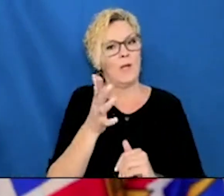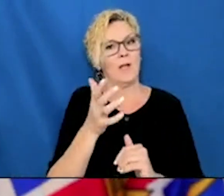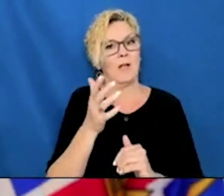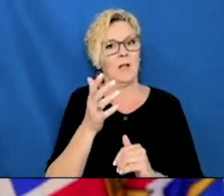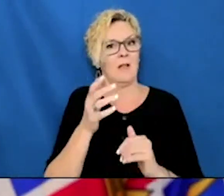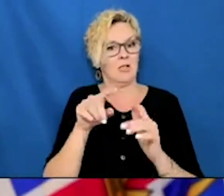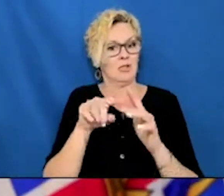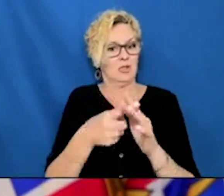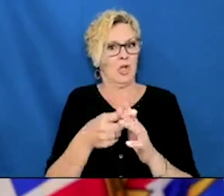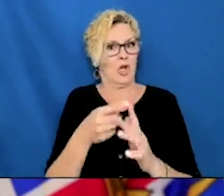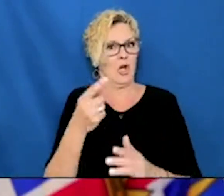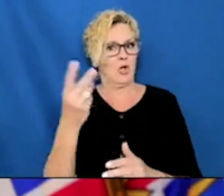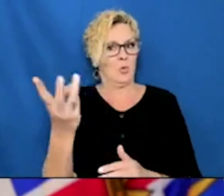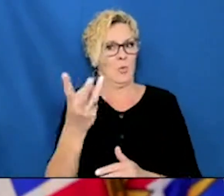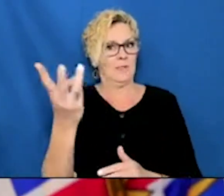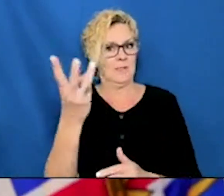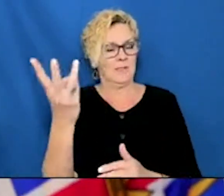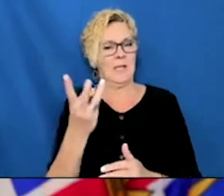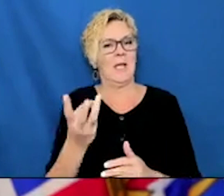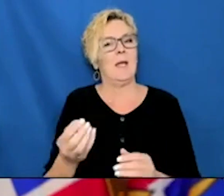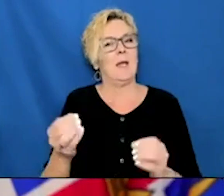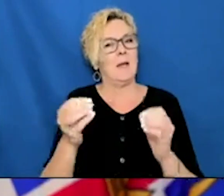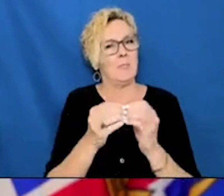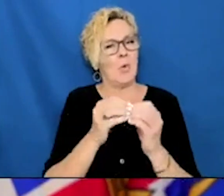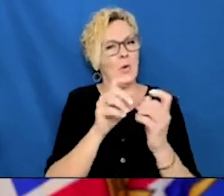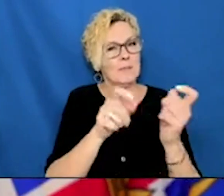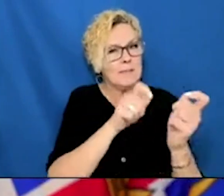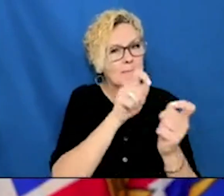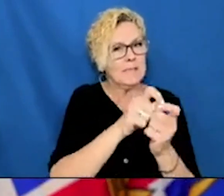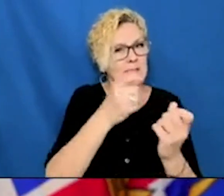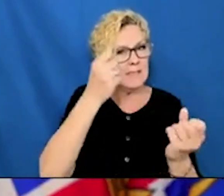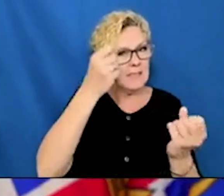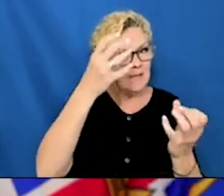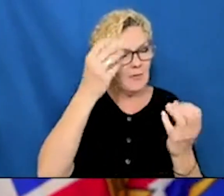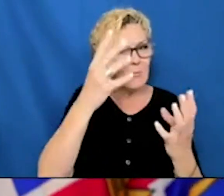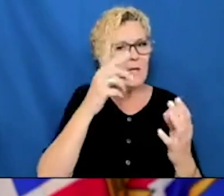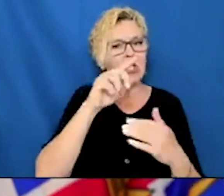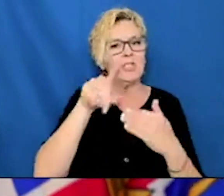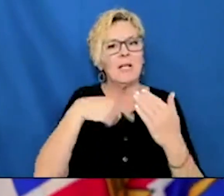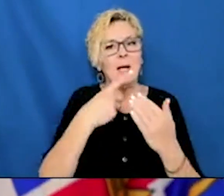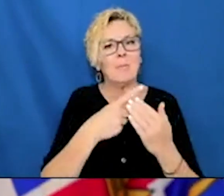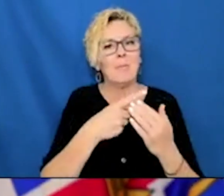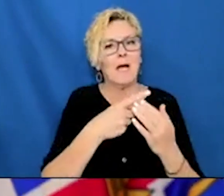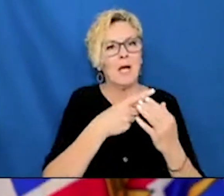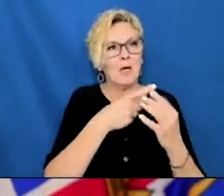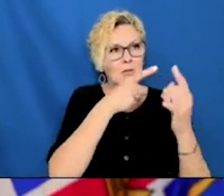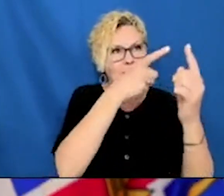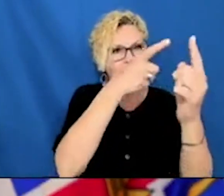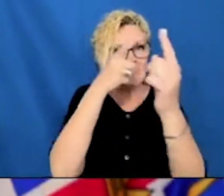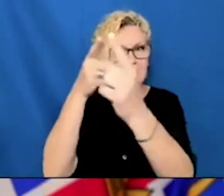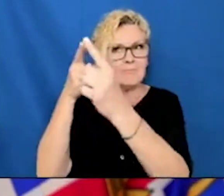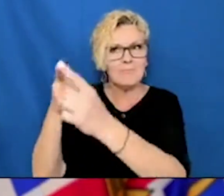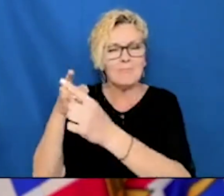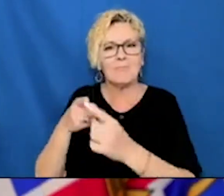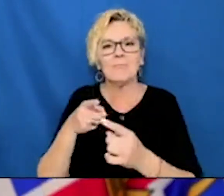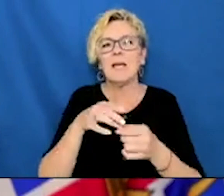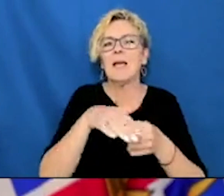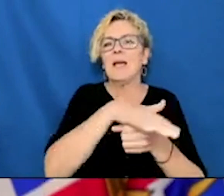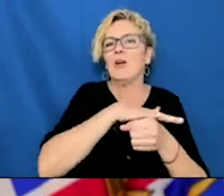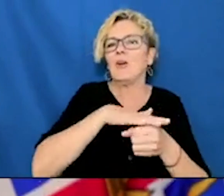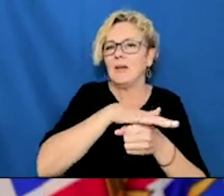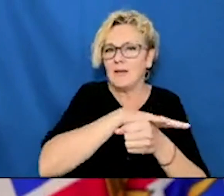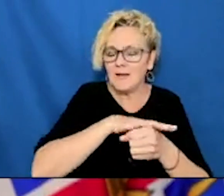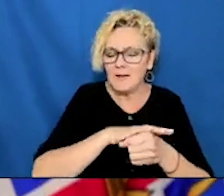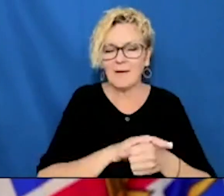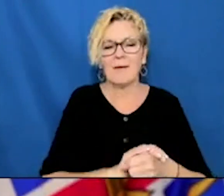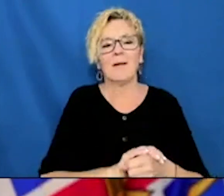Wednesday. They were approved by me to be posted about a week and a half ago. We were trying to get the process so that we could have them more